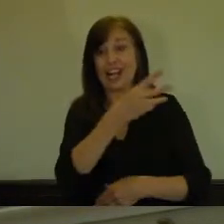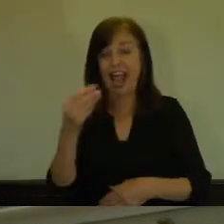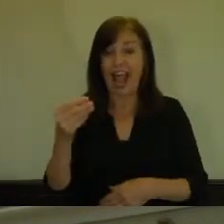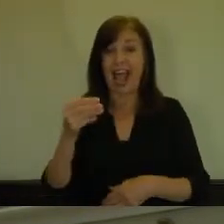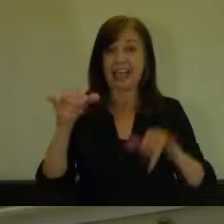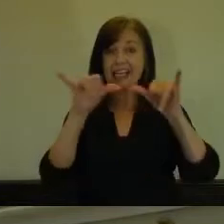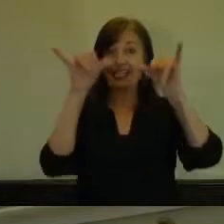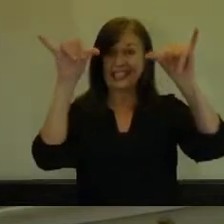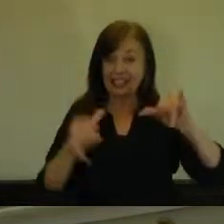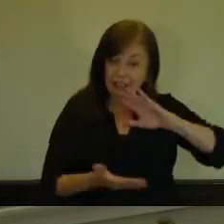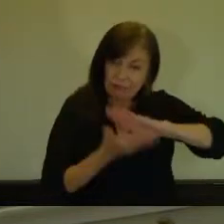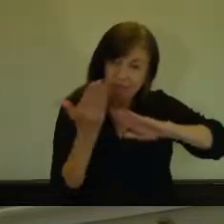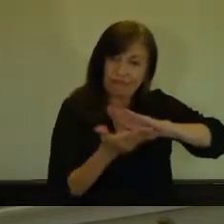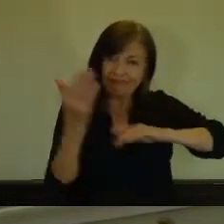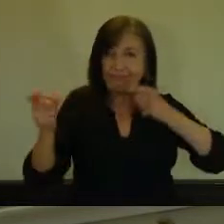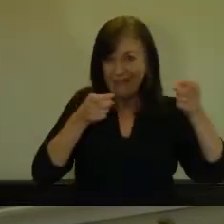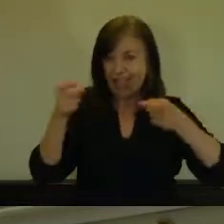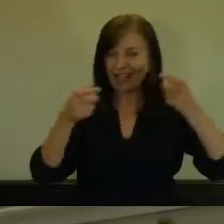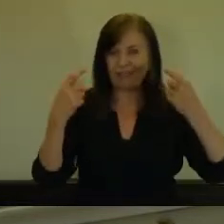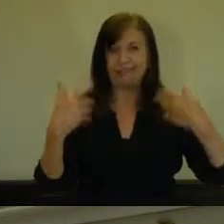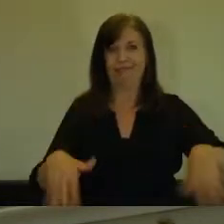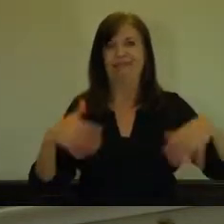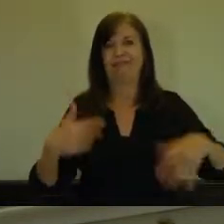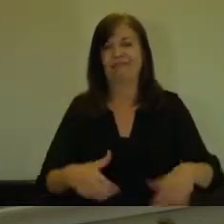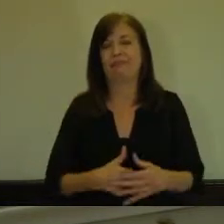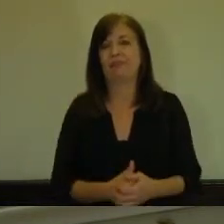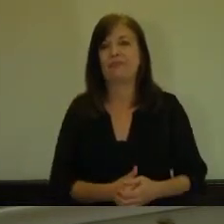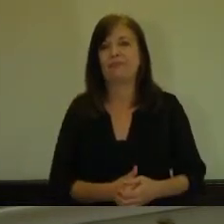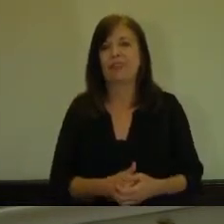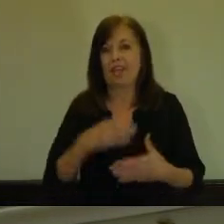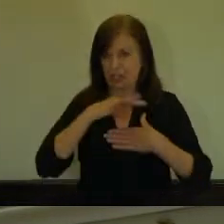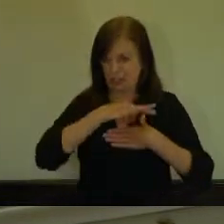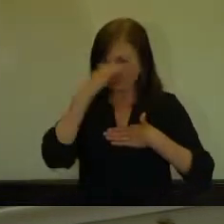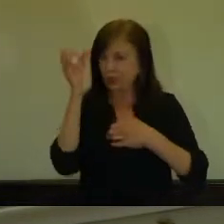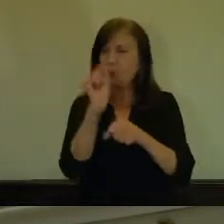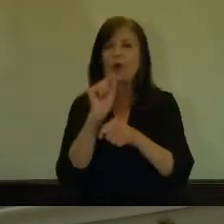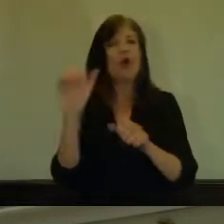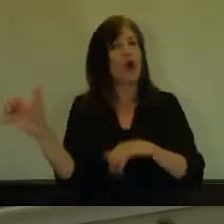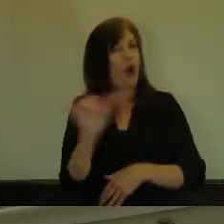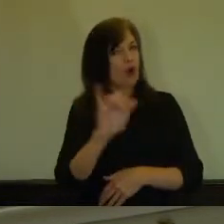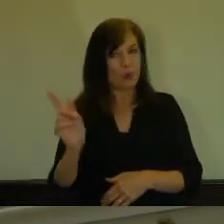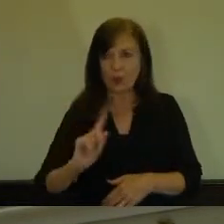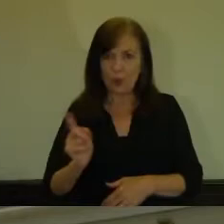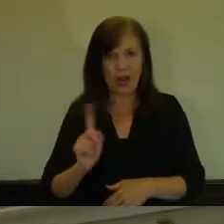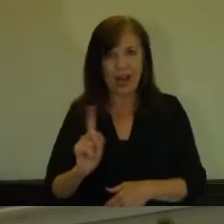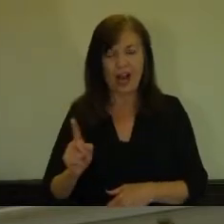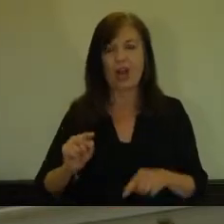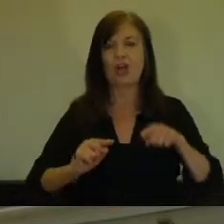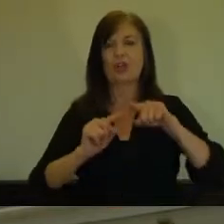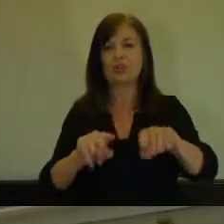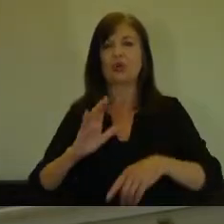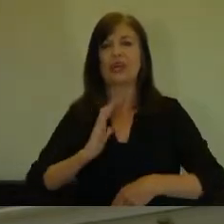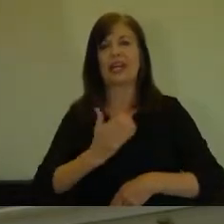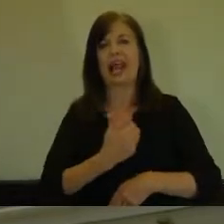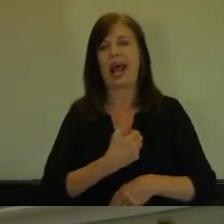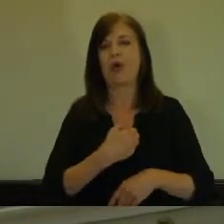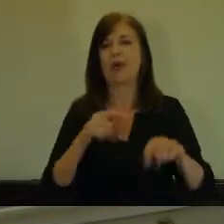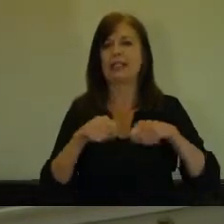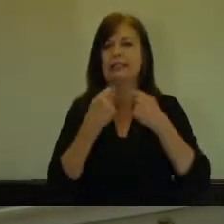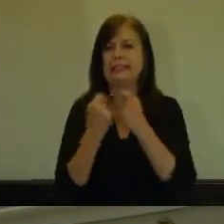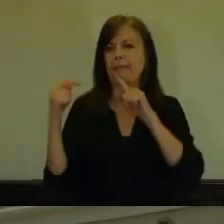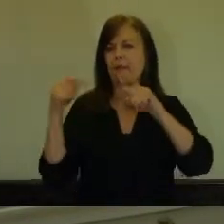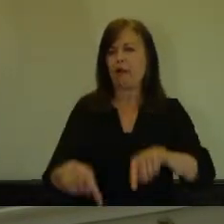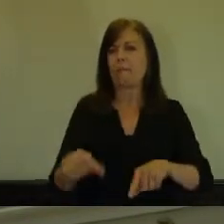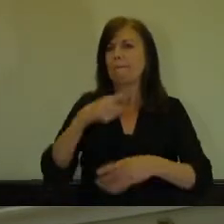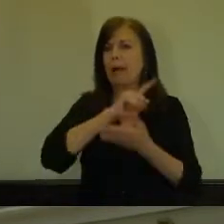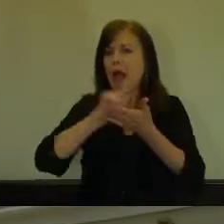systems operation management. The Spirit has been at work in our live stream team, who comes every